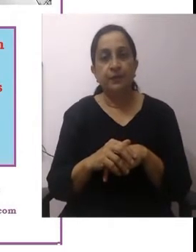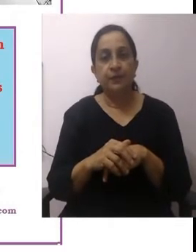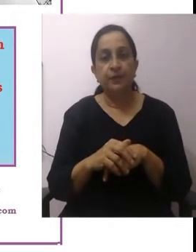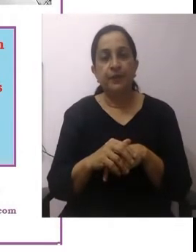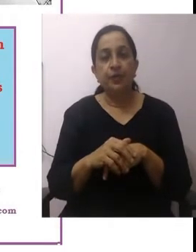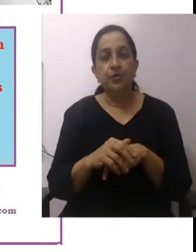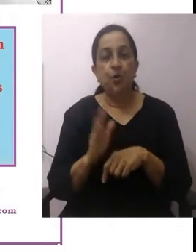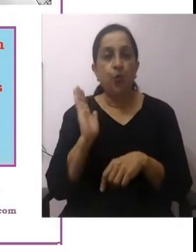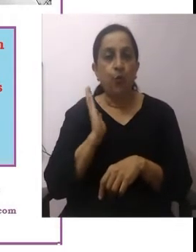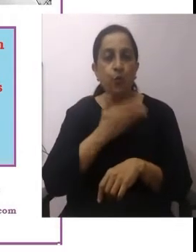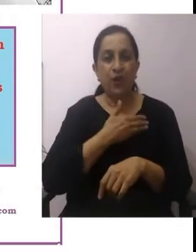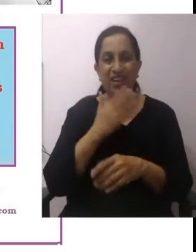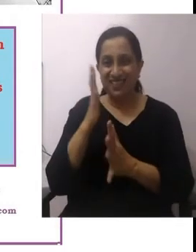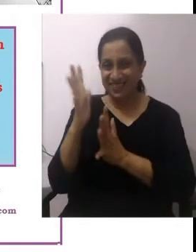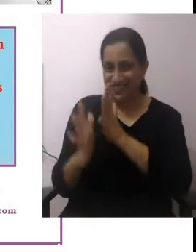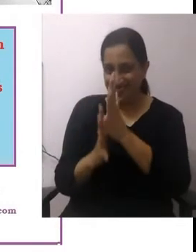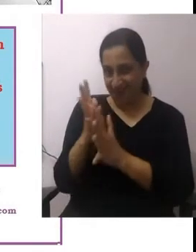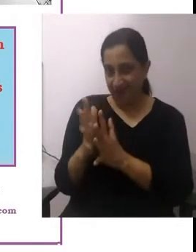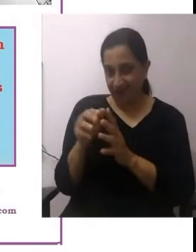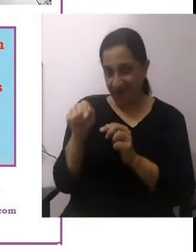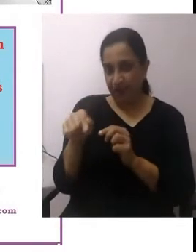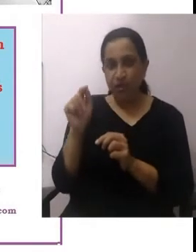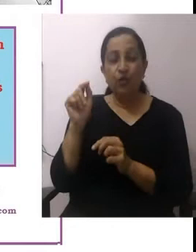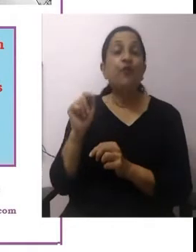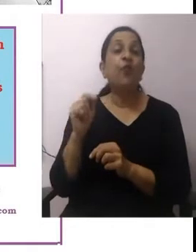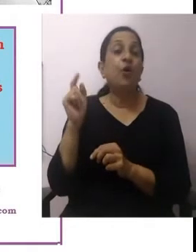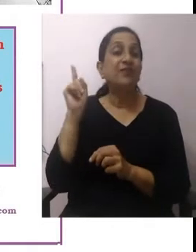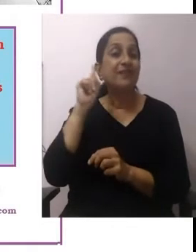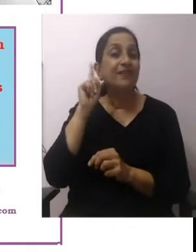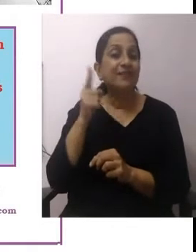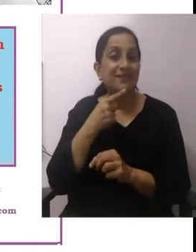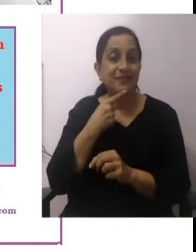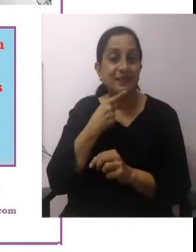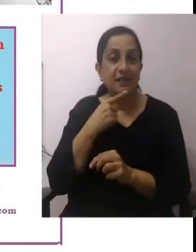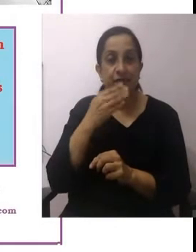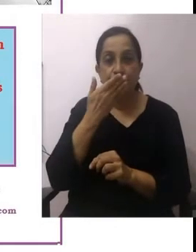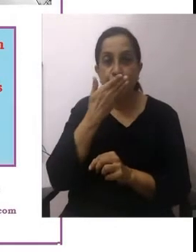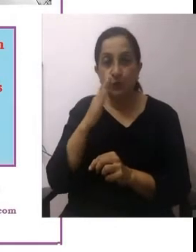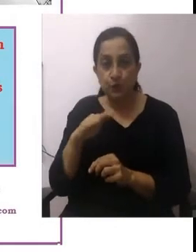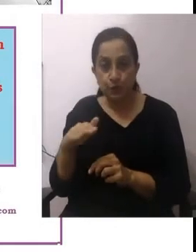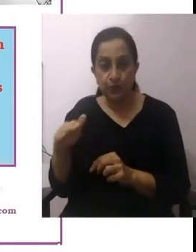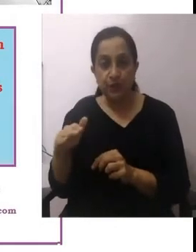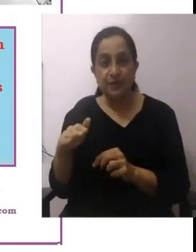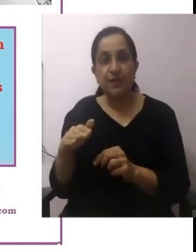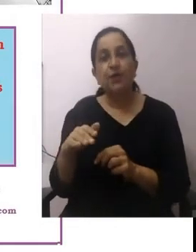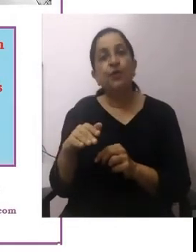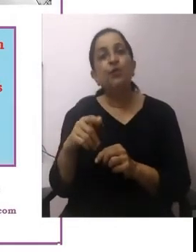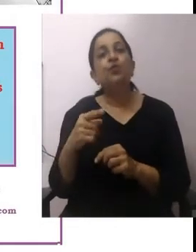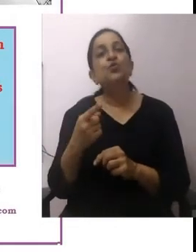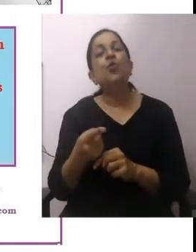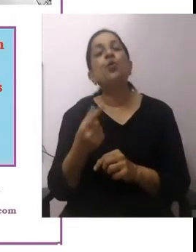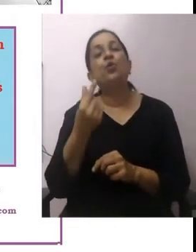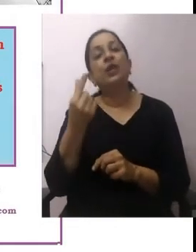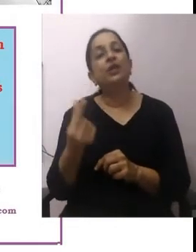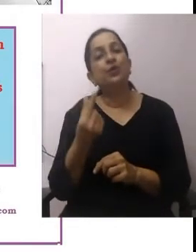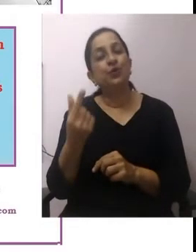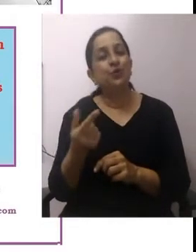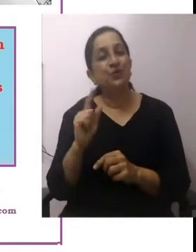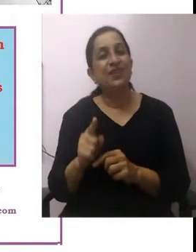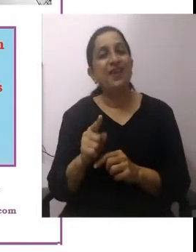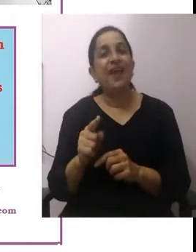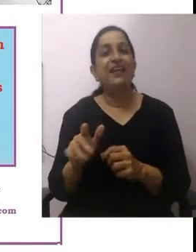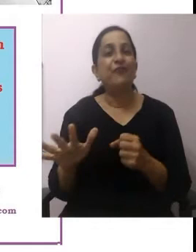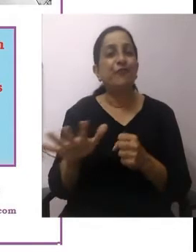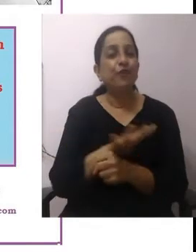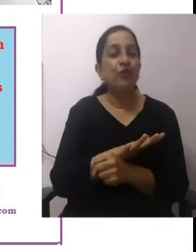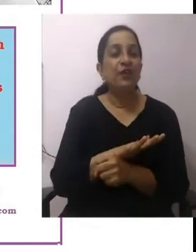We will be signing for the hearing impaired students, so you can get a